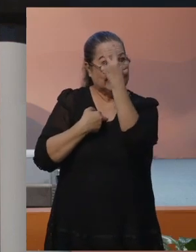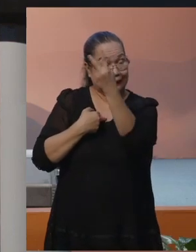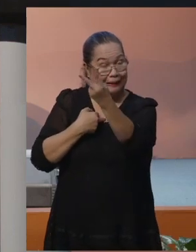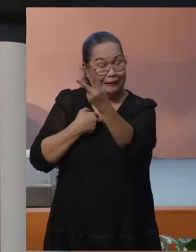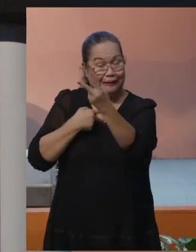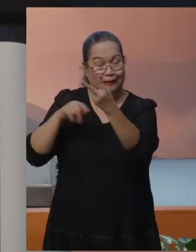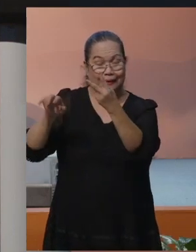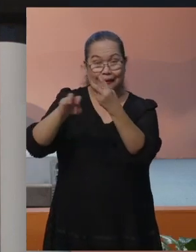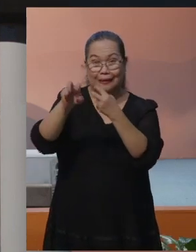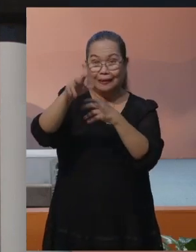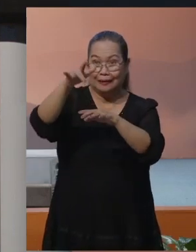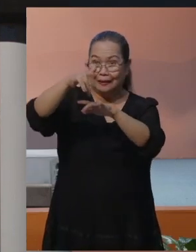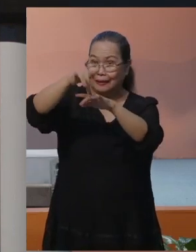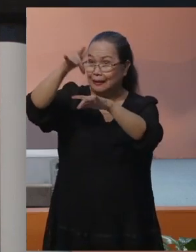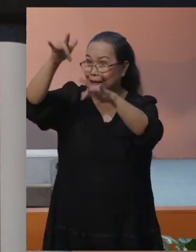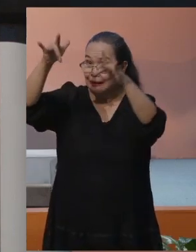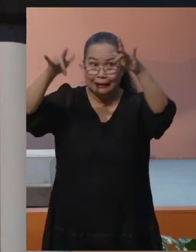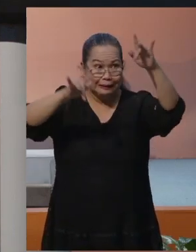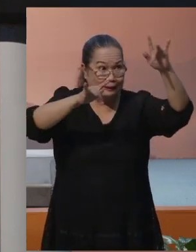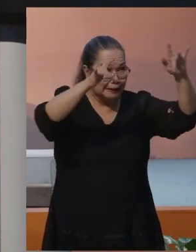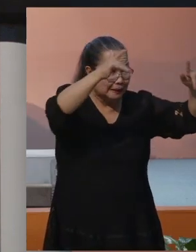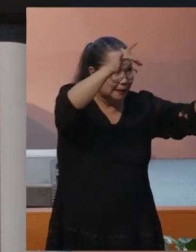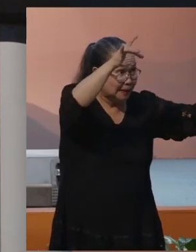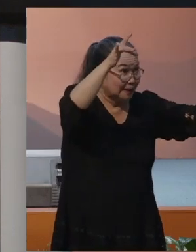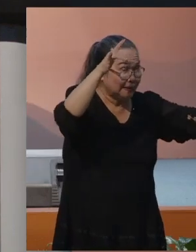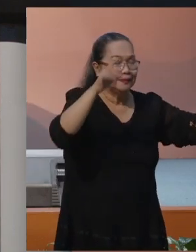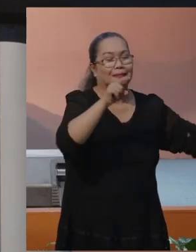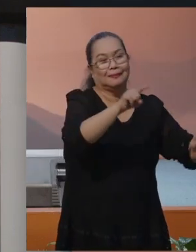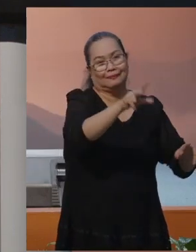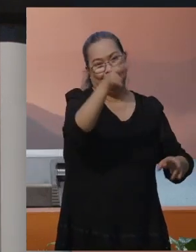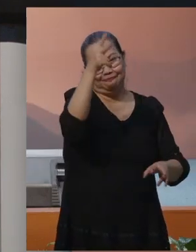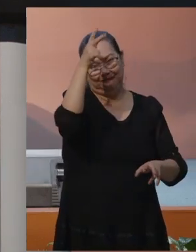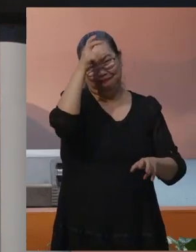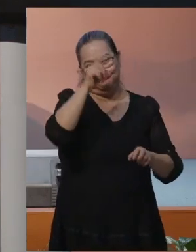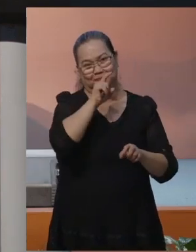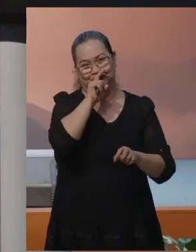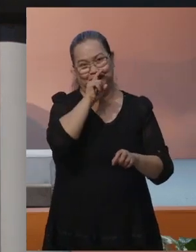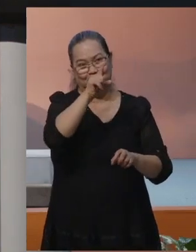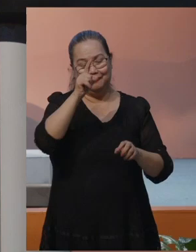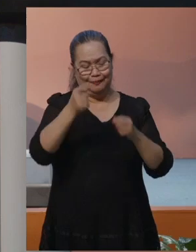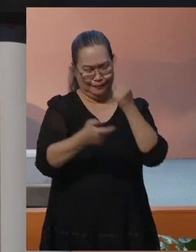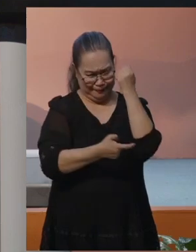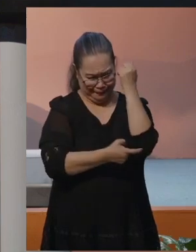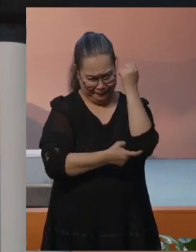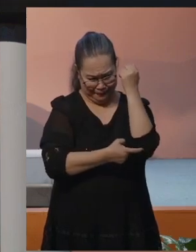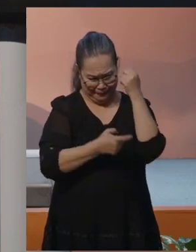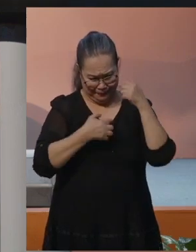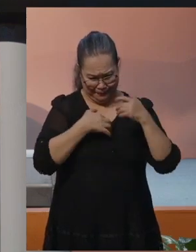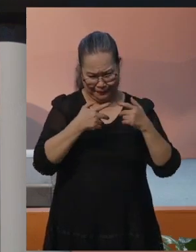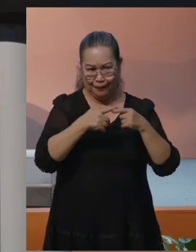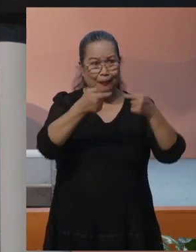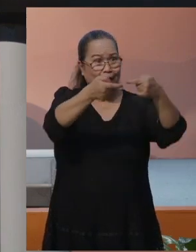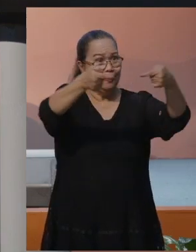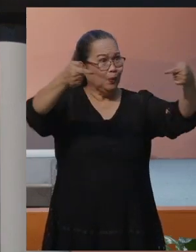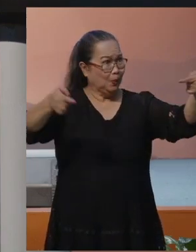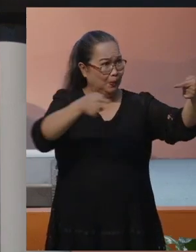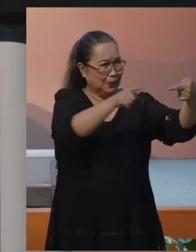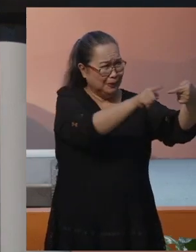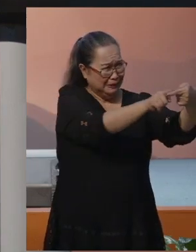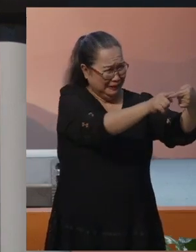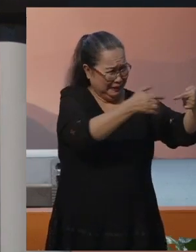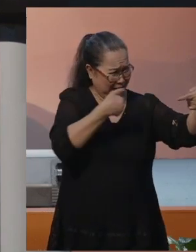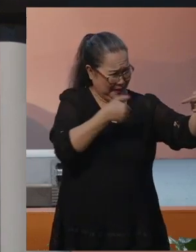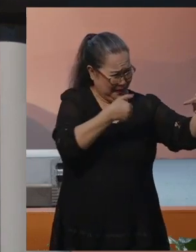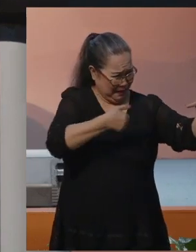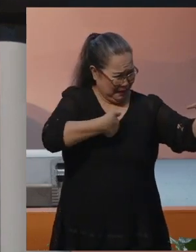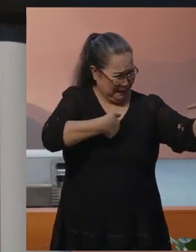that dazzle. Yan ang kaaway natin eh. The tempting sounds I hear. My foes are ever near